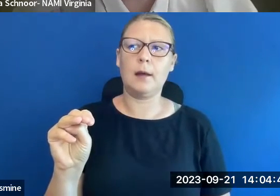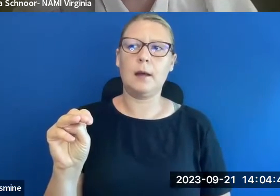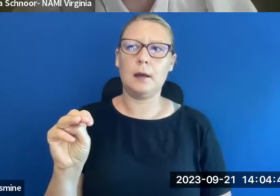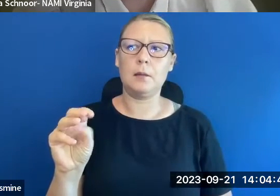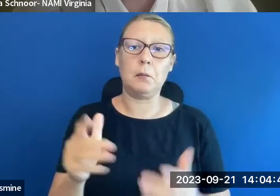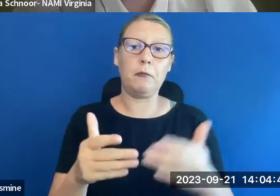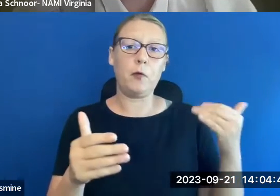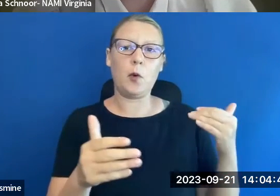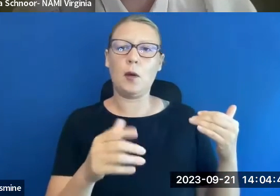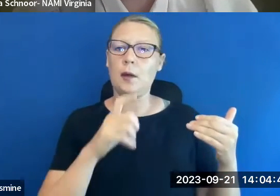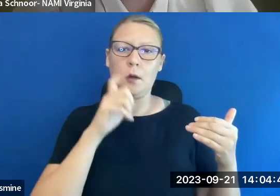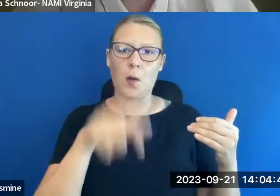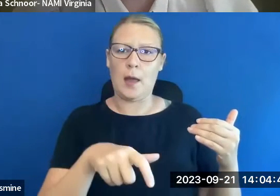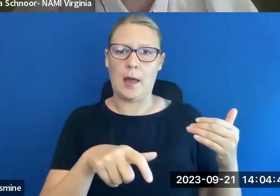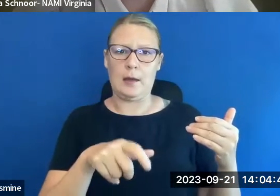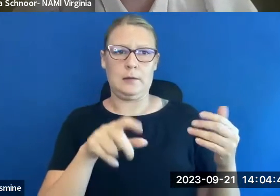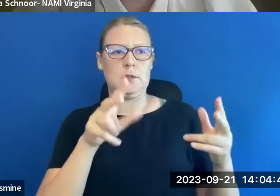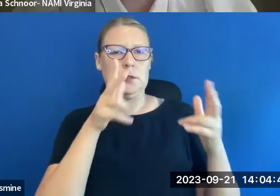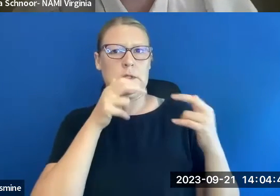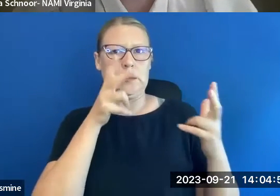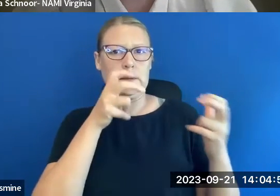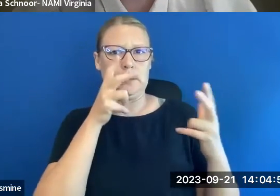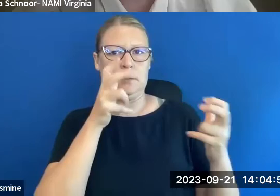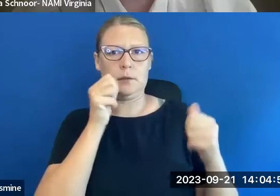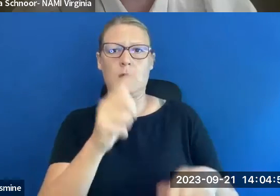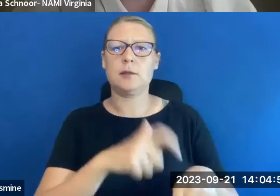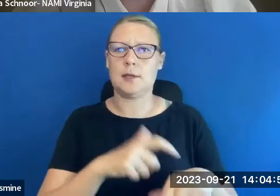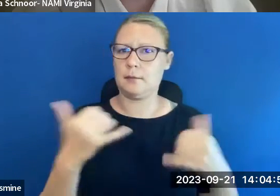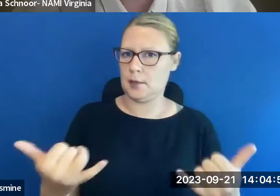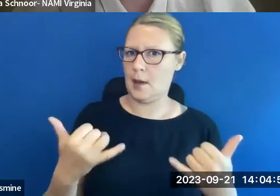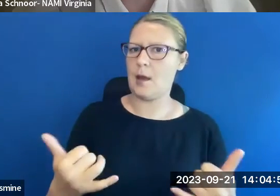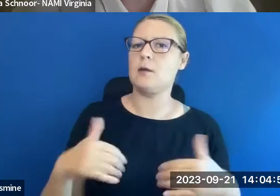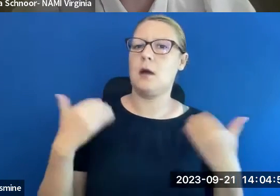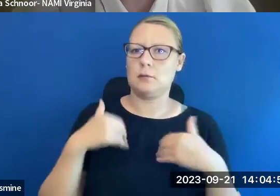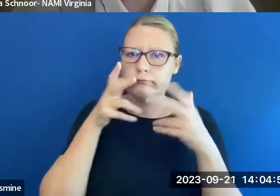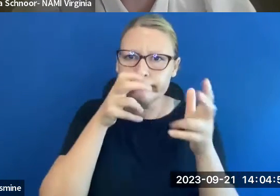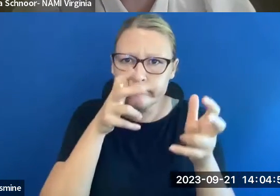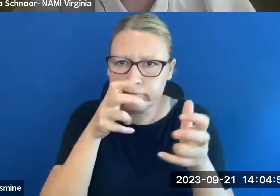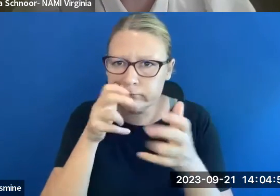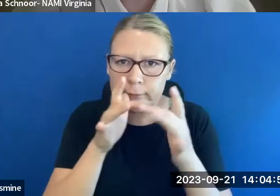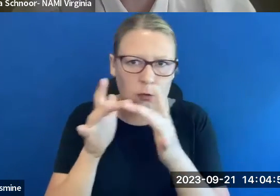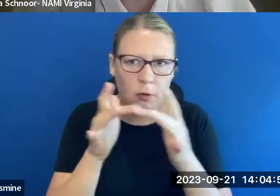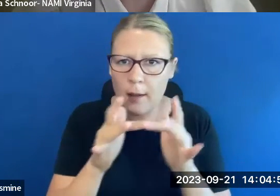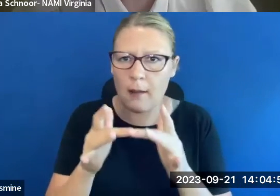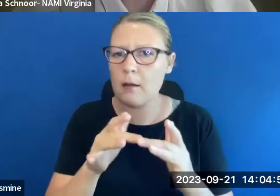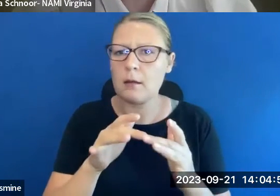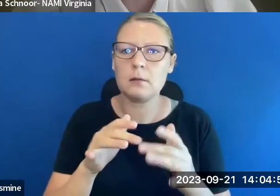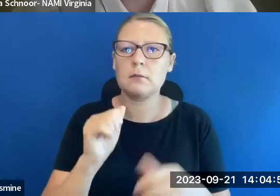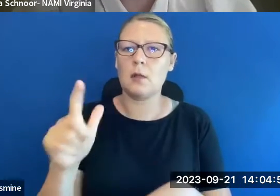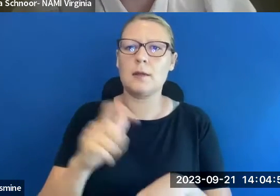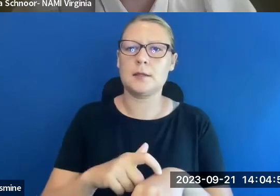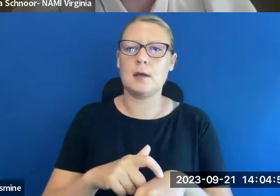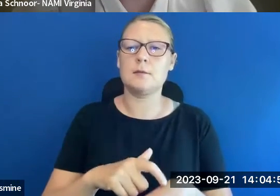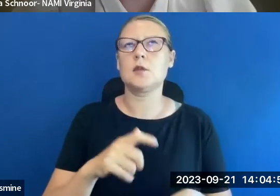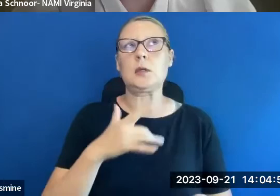a stopping point, if you will. You know, once you maybe left school, got on the bus, or entered your home, you felt